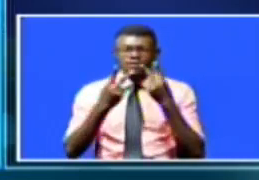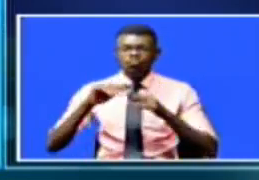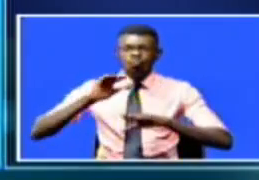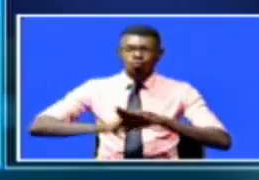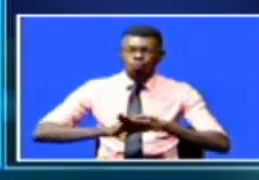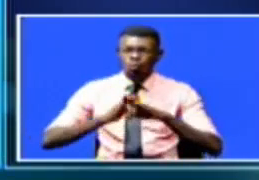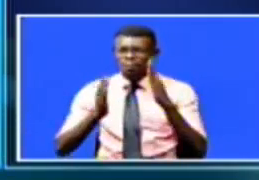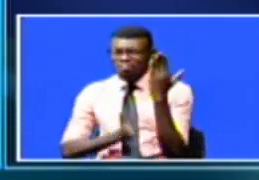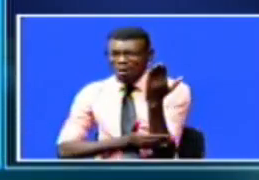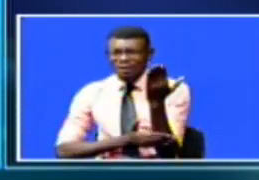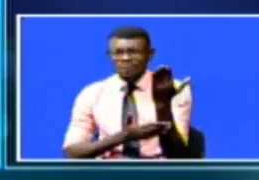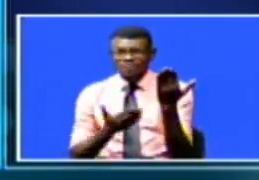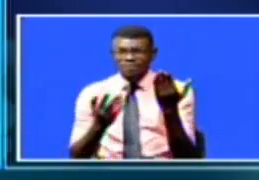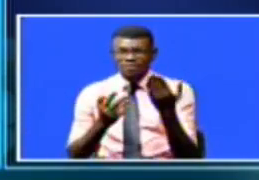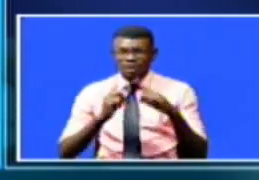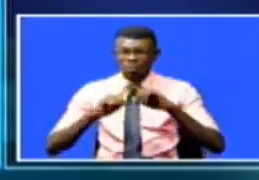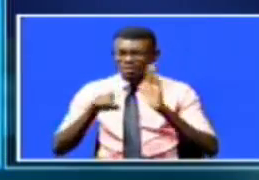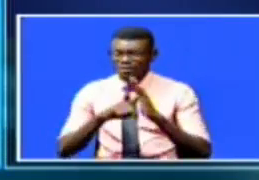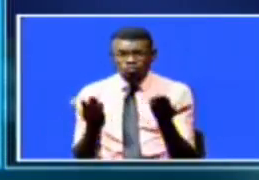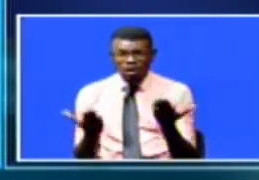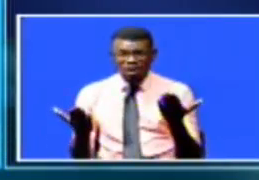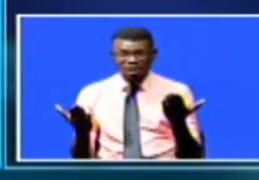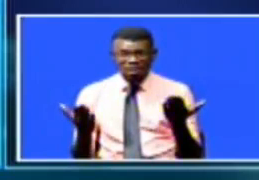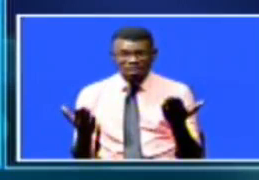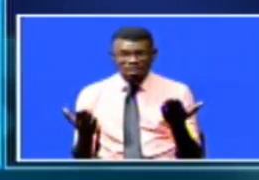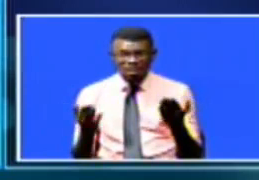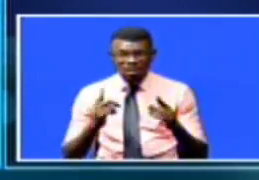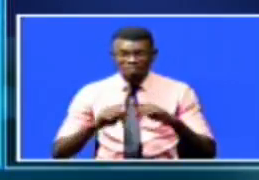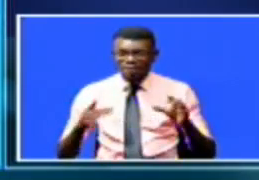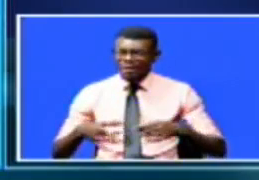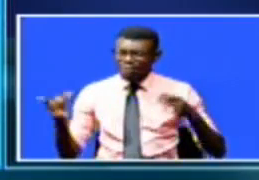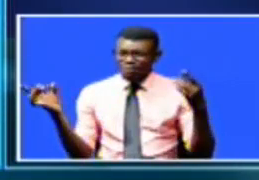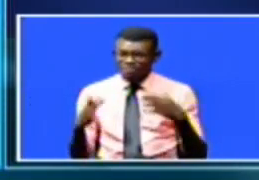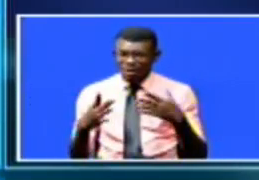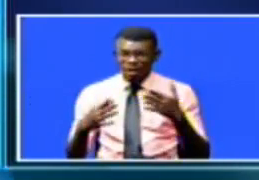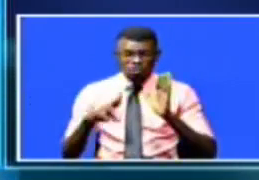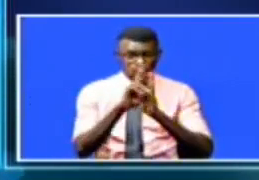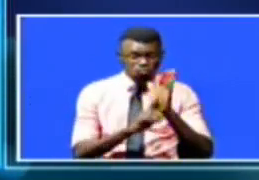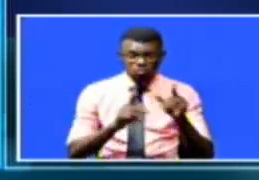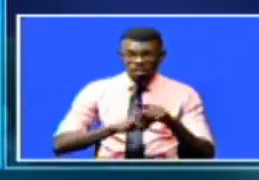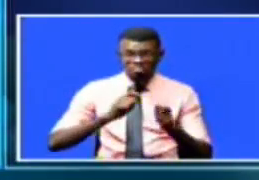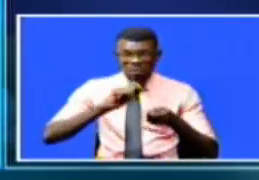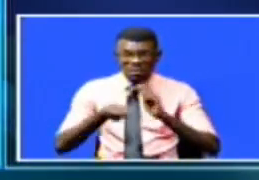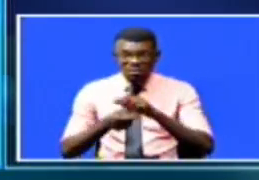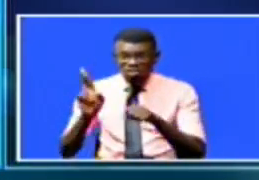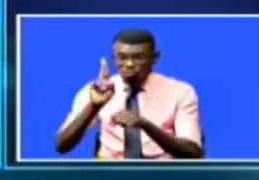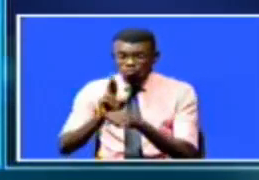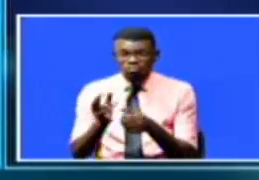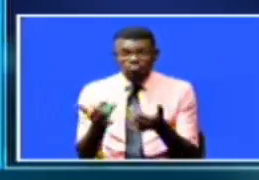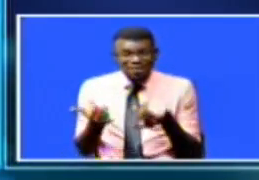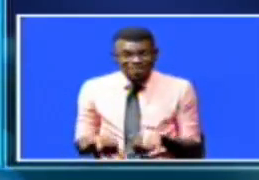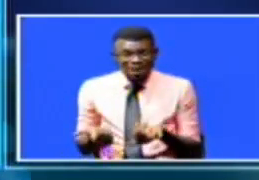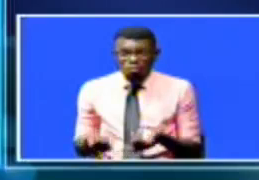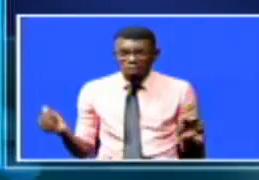demerits. But the point is very clear that if you amend the standing orders right now, they will not apply now. You